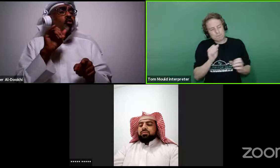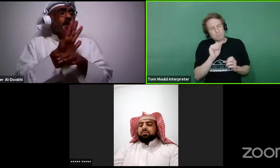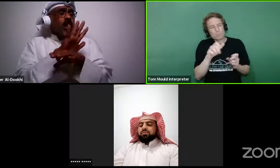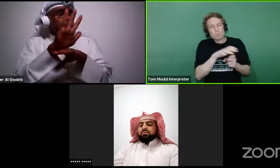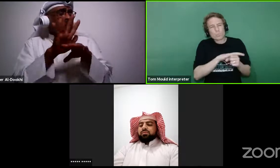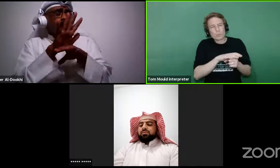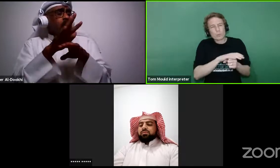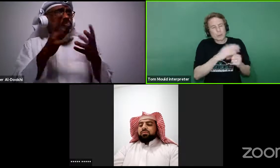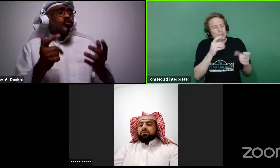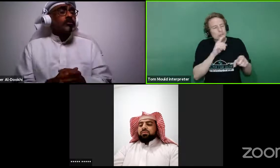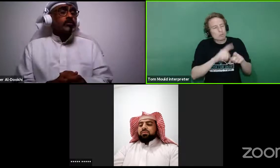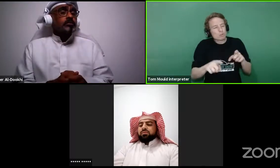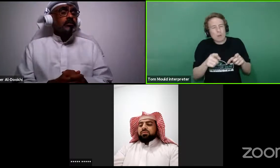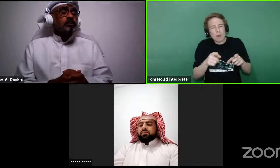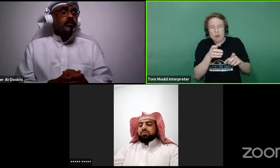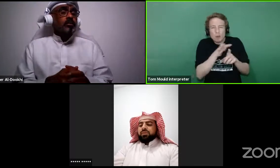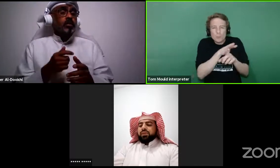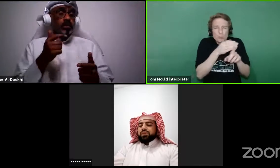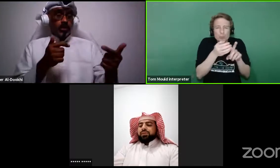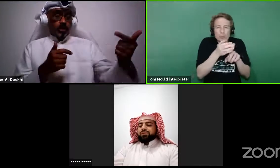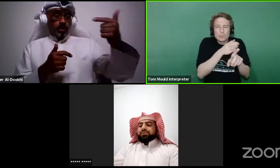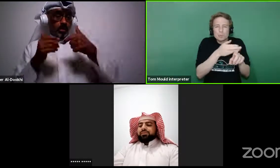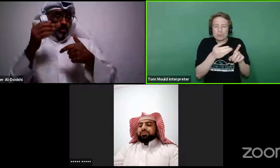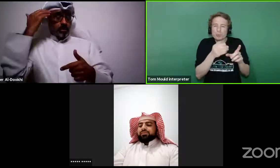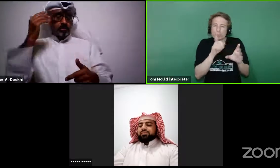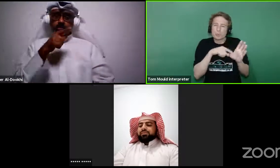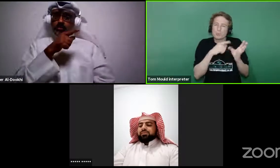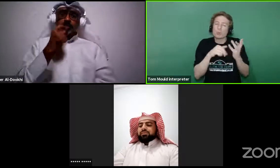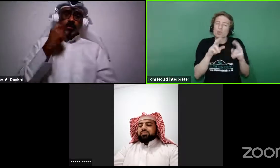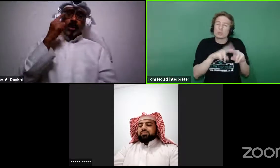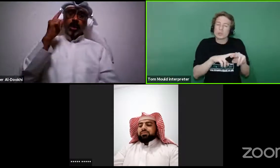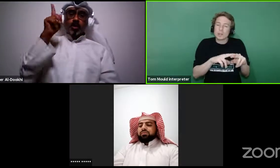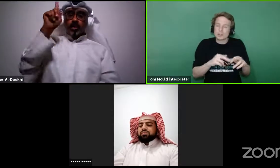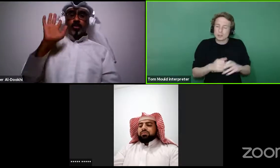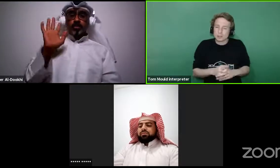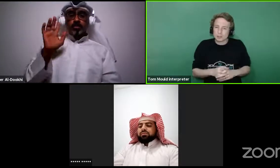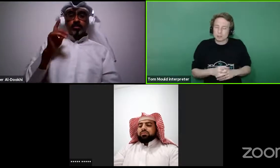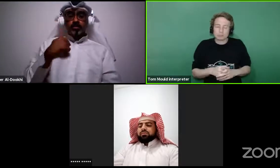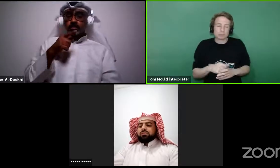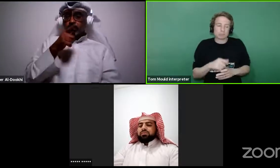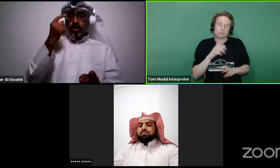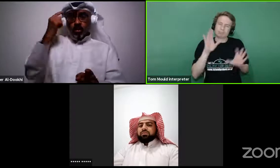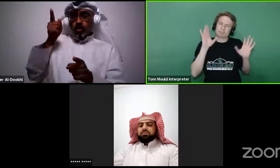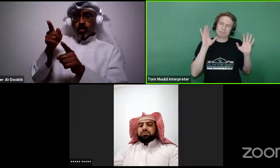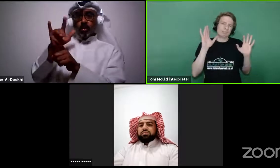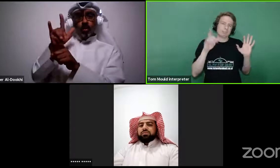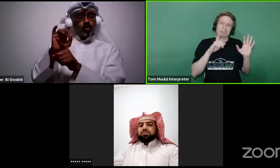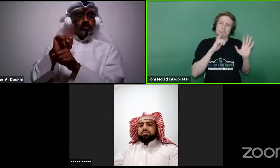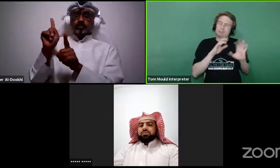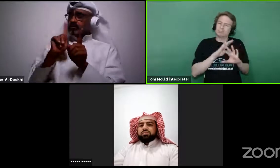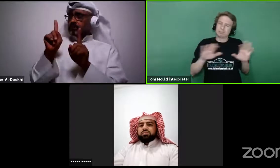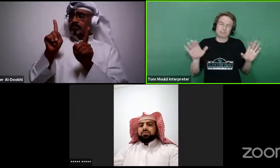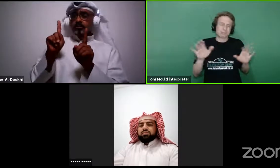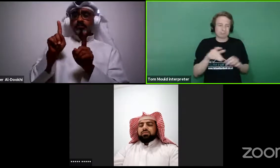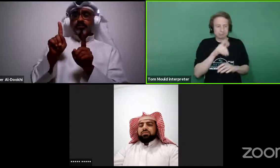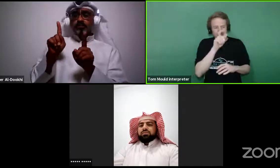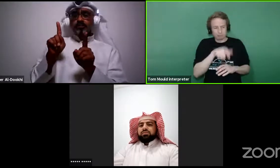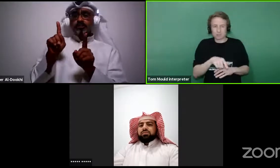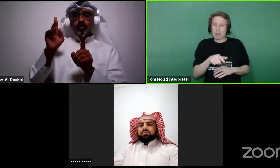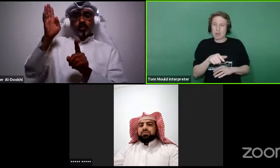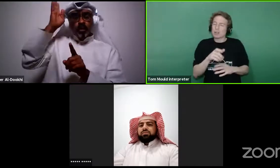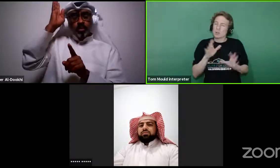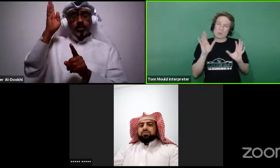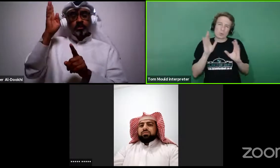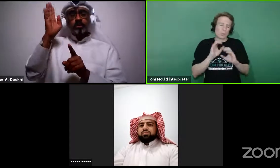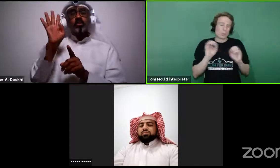The women said, "Allah forbid. No evil know we against him." The wife of Al-Aziz, the Aziz,